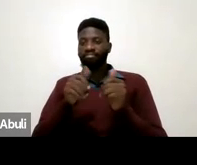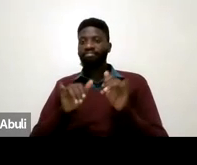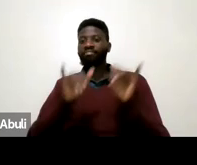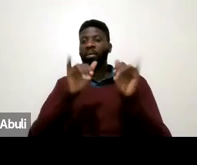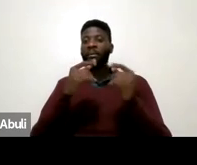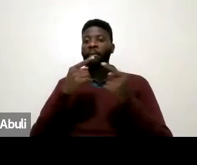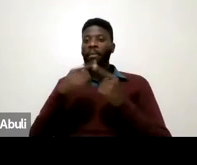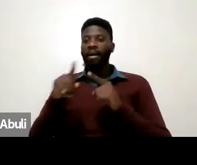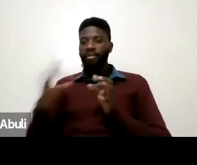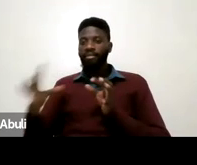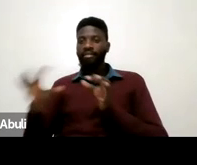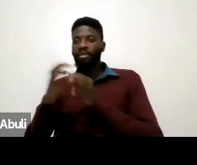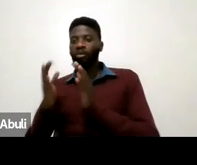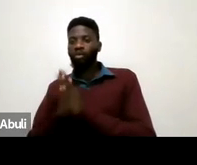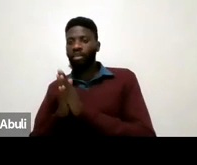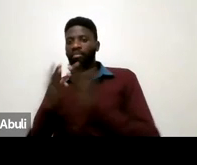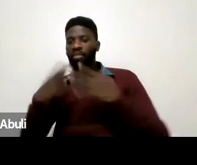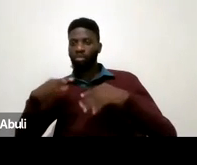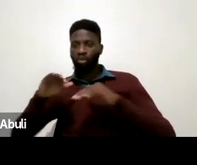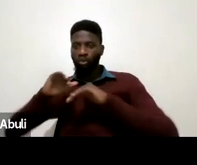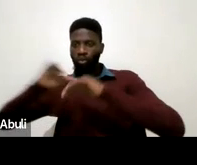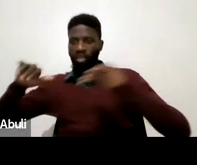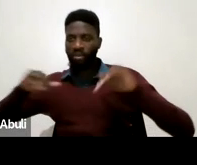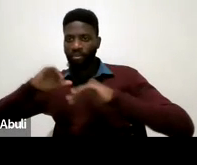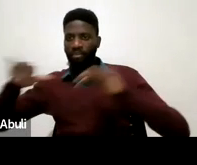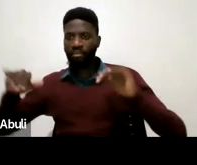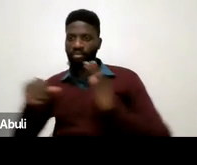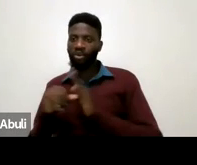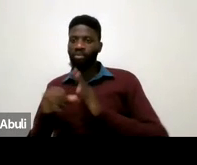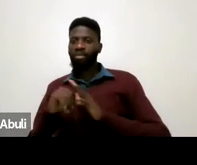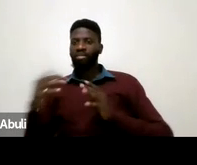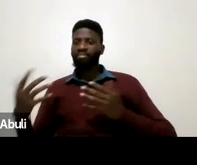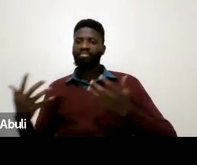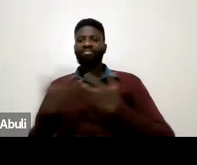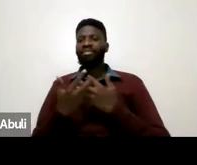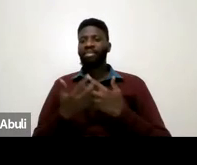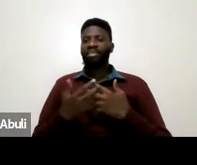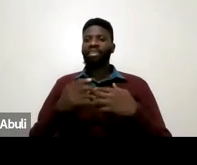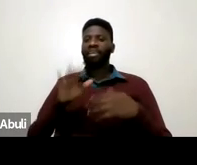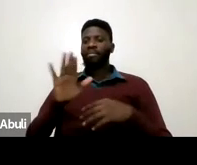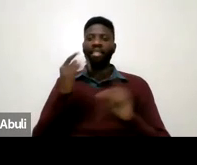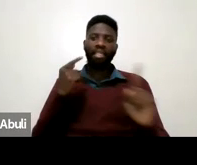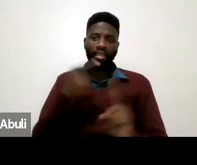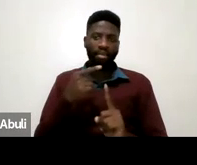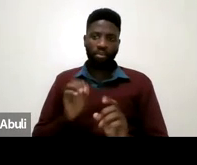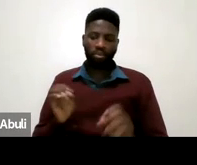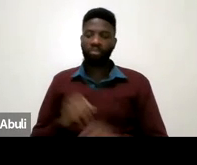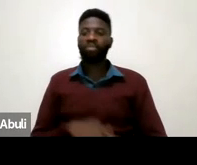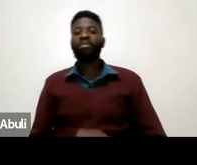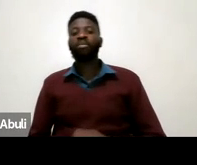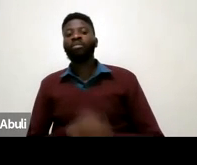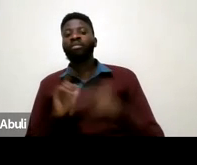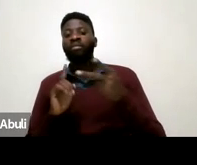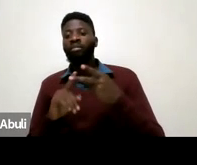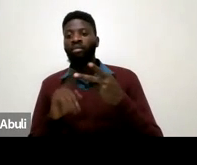not connecting to what you want to be. Number two, then it is what you want to do. Once you